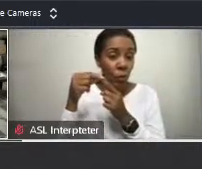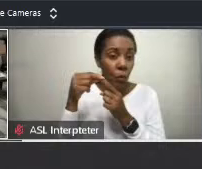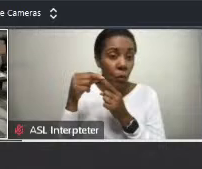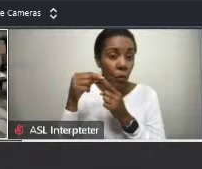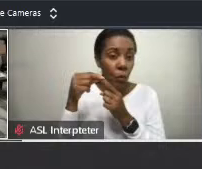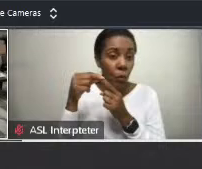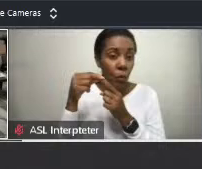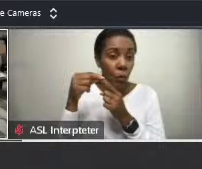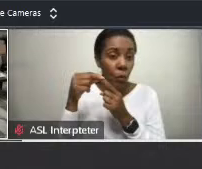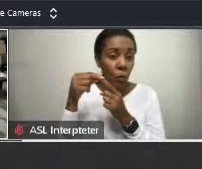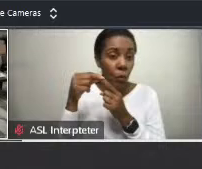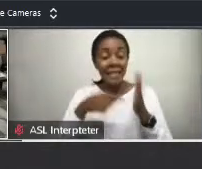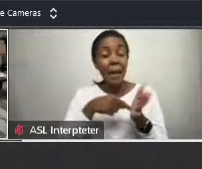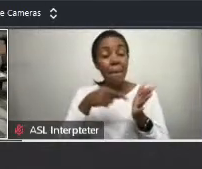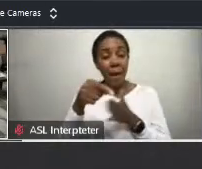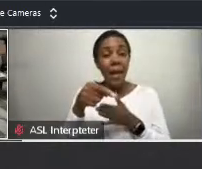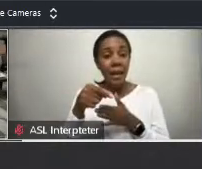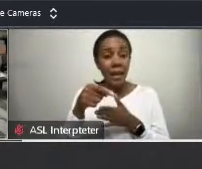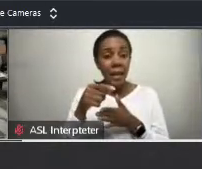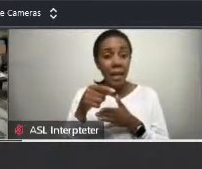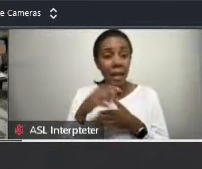premium.